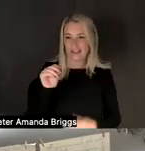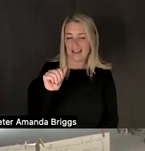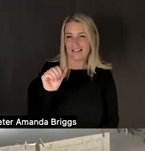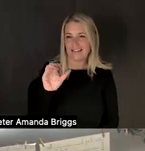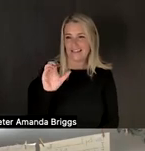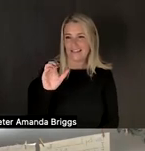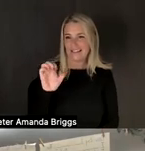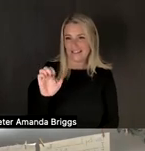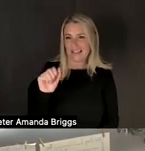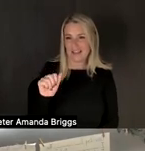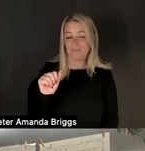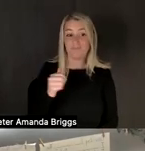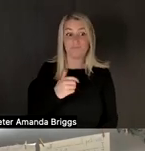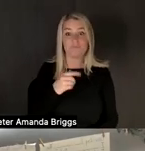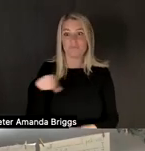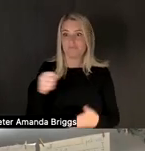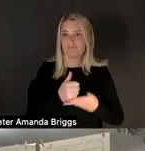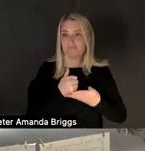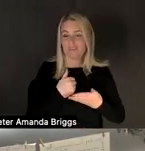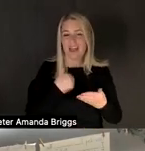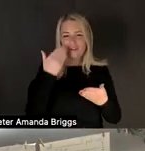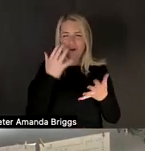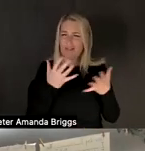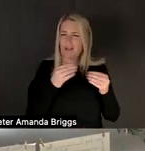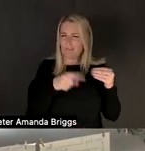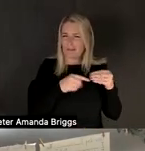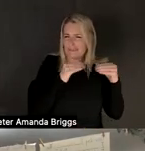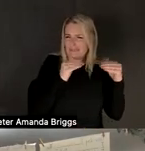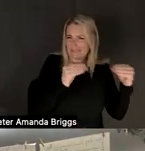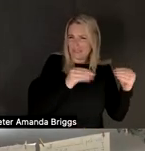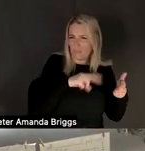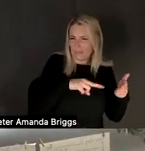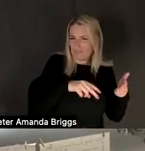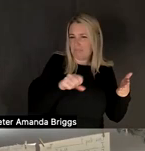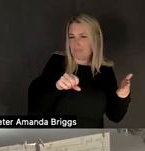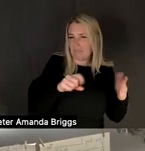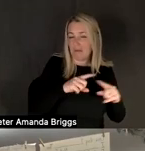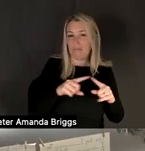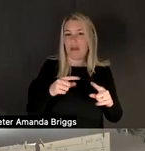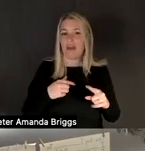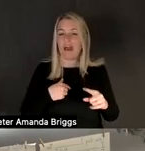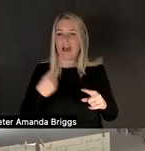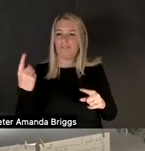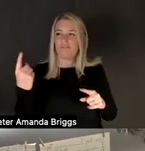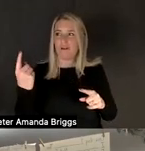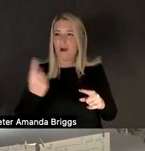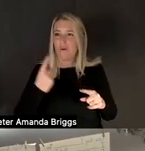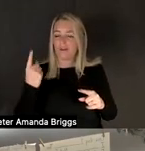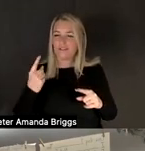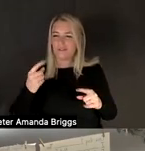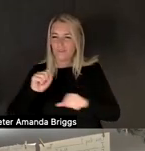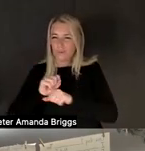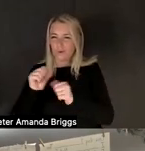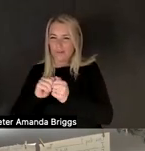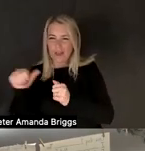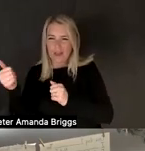I know a lot about teaching reading, but I've always worked with kids who are struggling readers. So it's really important to have our teachers here